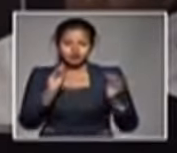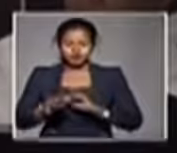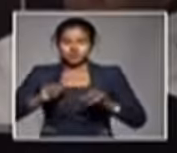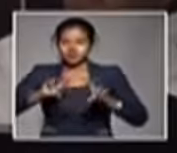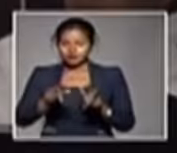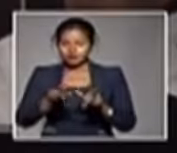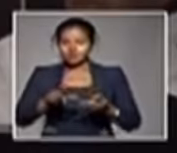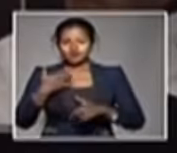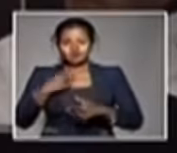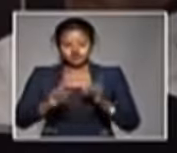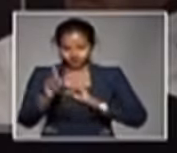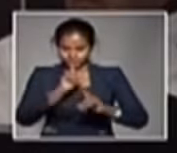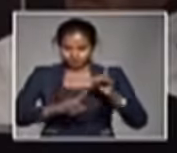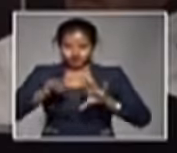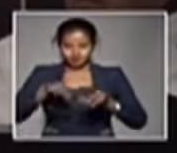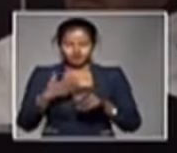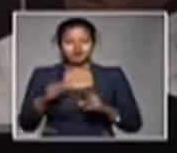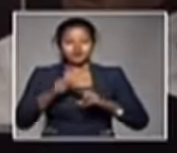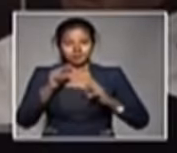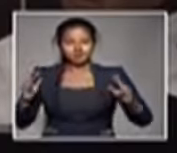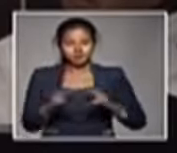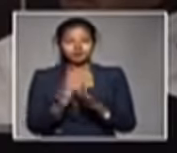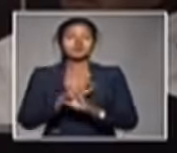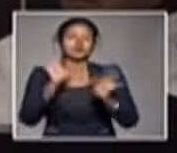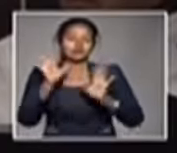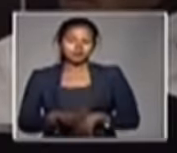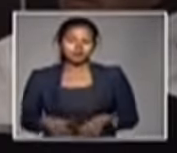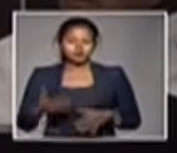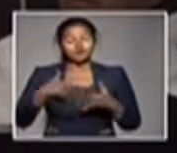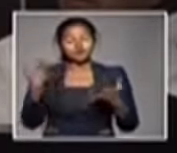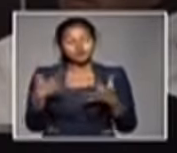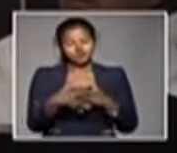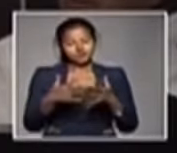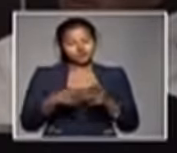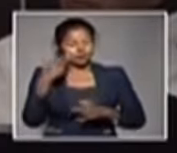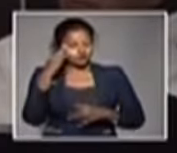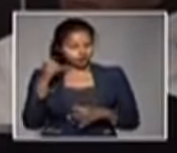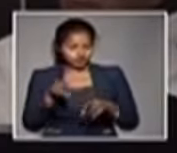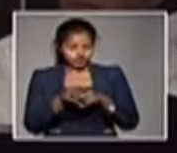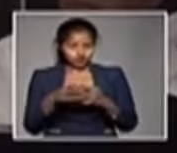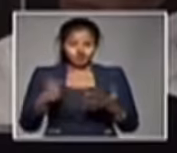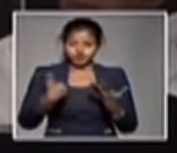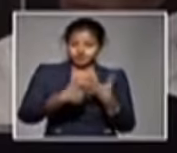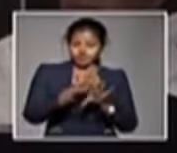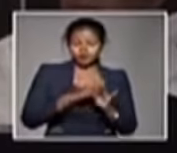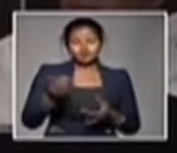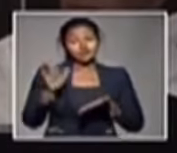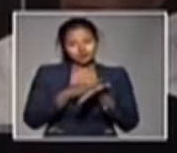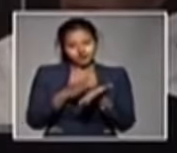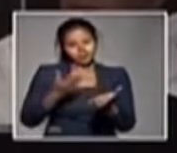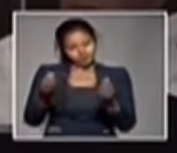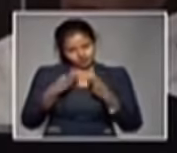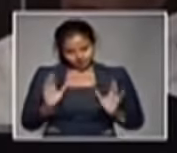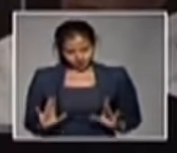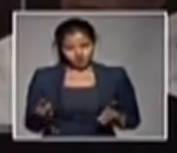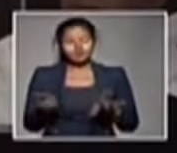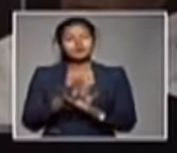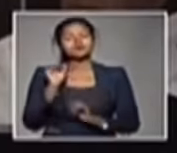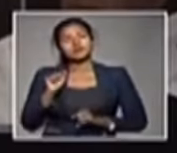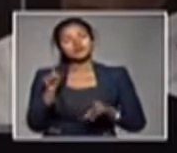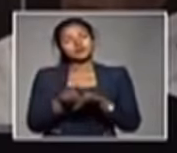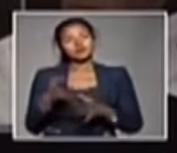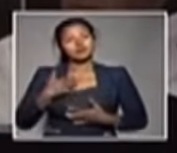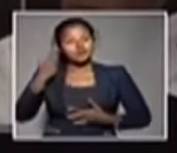of these conversations in Parliament. The wives of several parliamentarians have called me asking for favours. It may be because they trust me